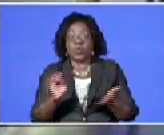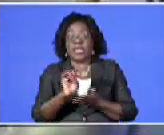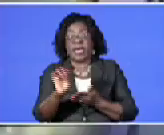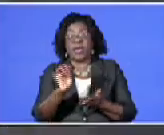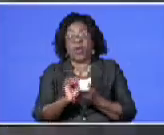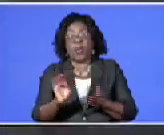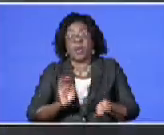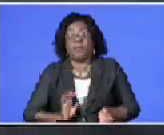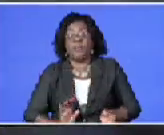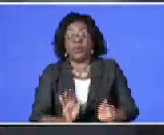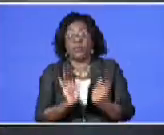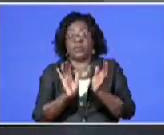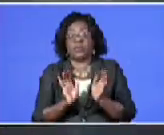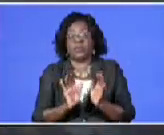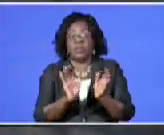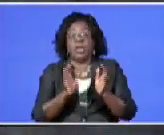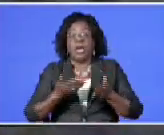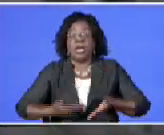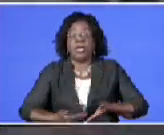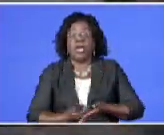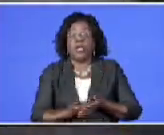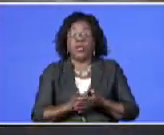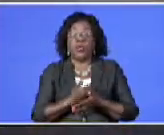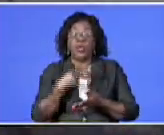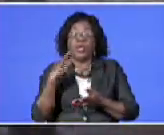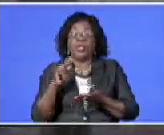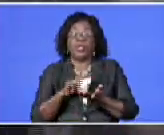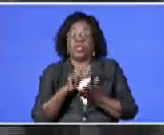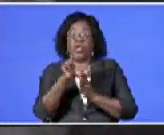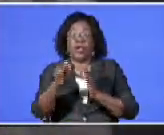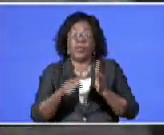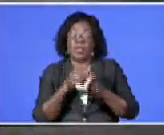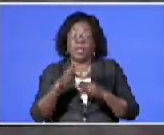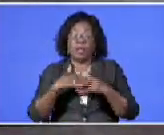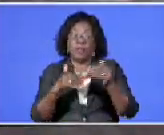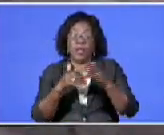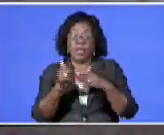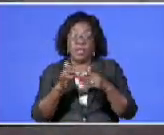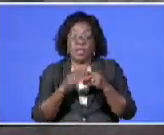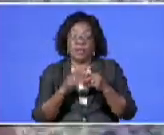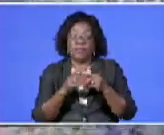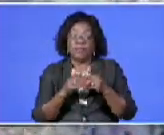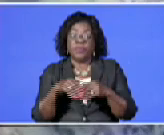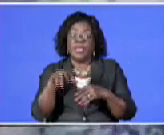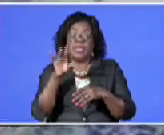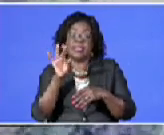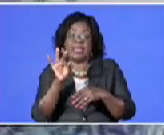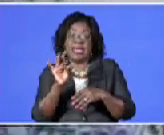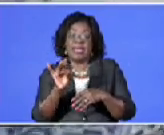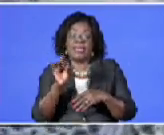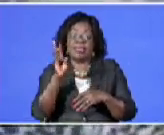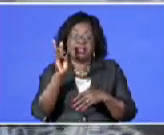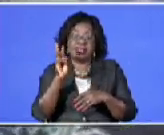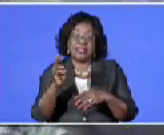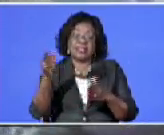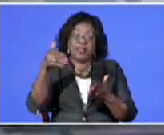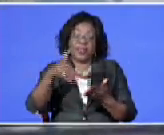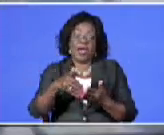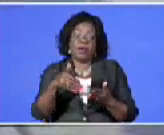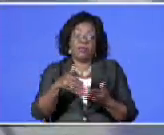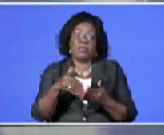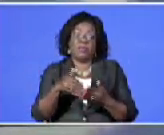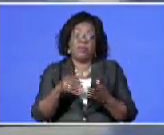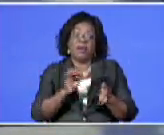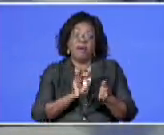brand new passenger terminal. As Mora reminds us, also in the works is 86,000 feet of retail food